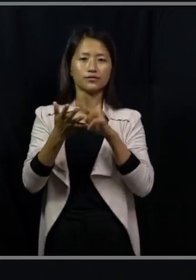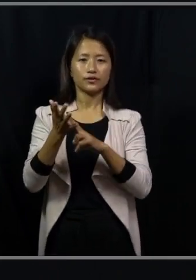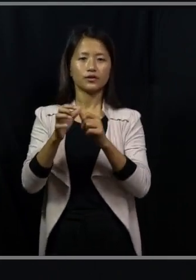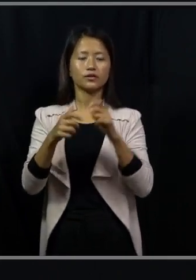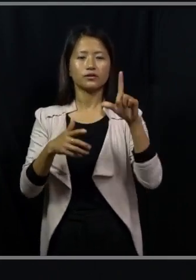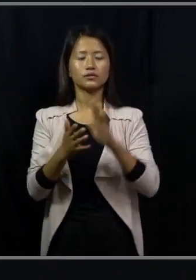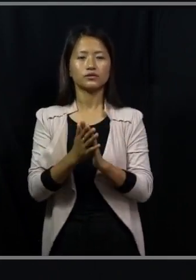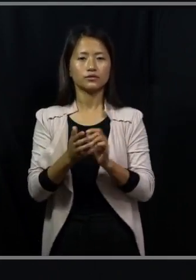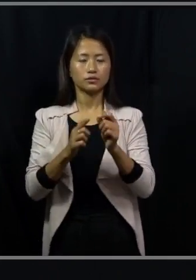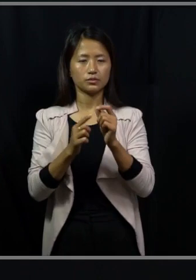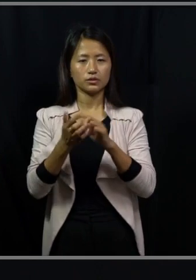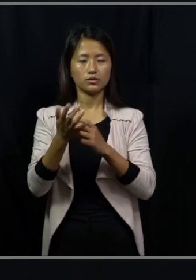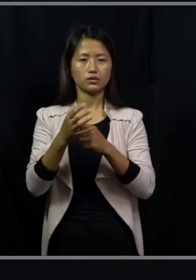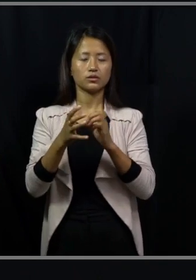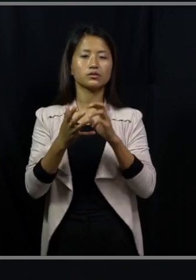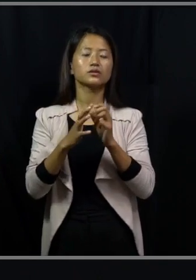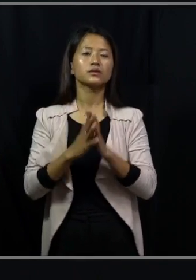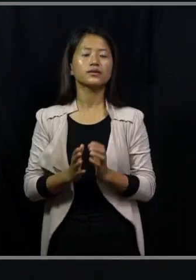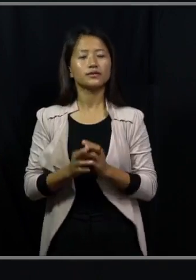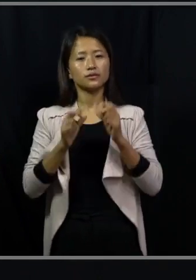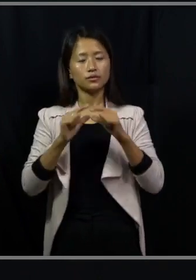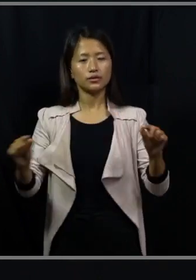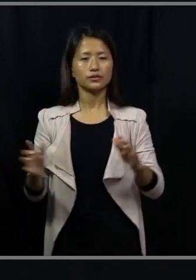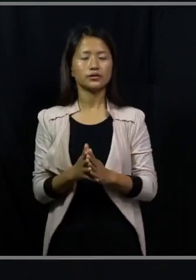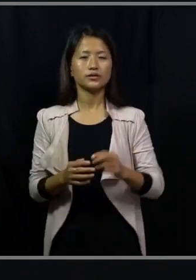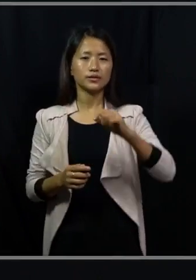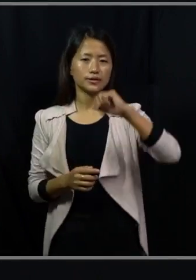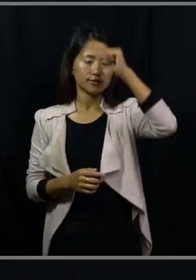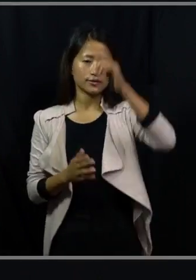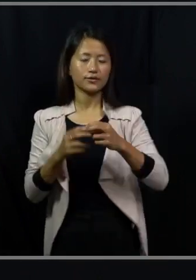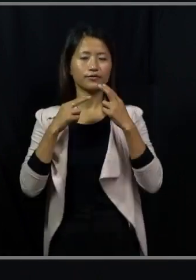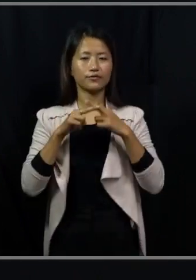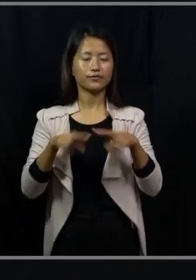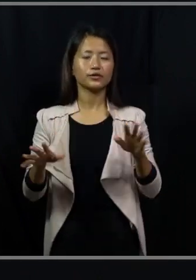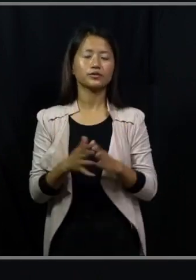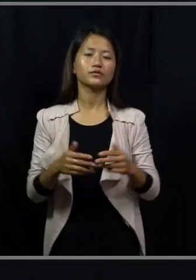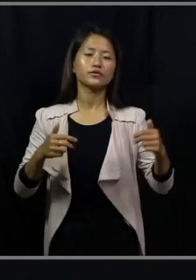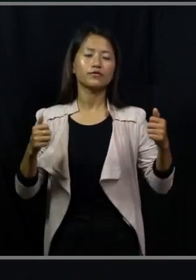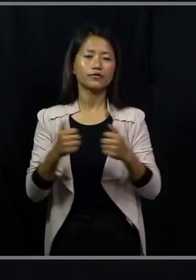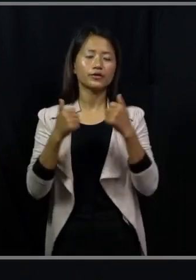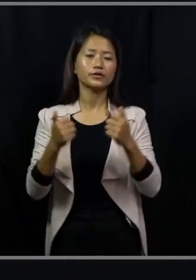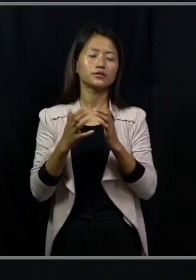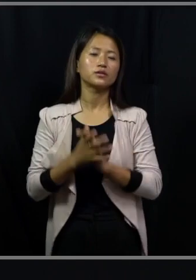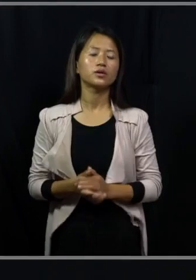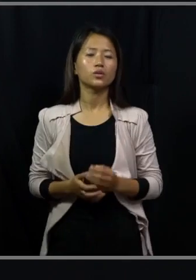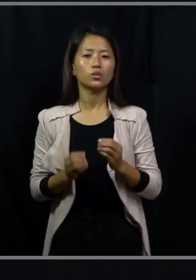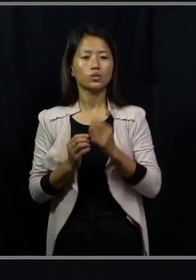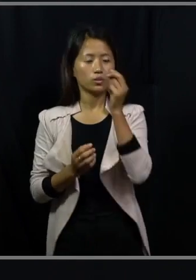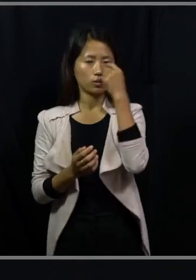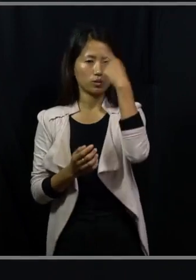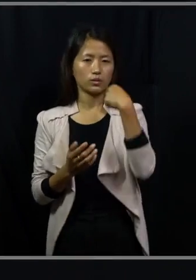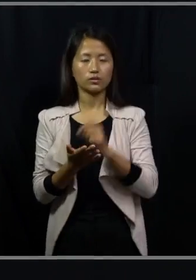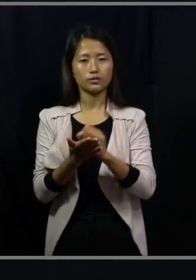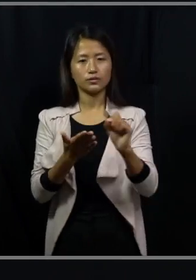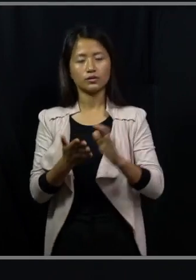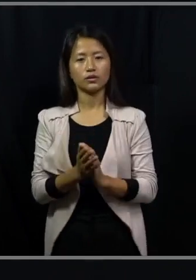also we have the example of the great Indian freedom fighter, that is Pandit Jawaharlal Nehru, who wrote a lengthy letter